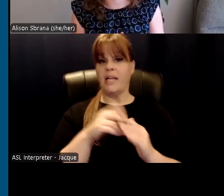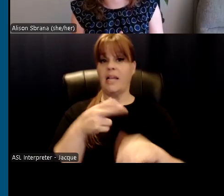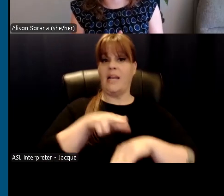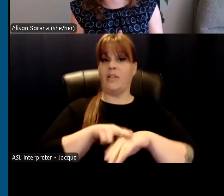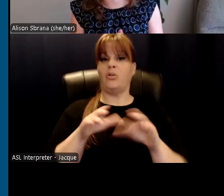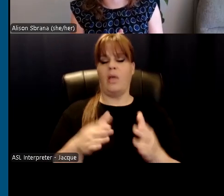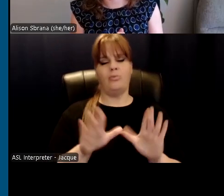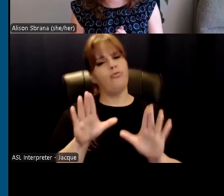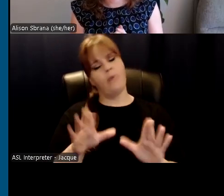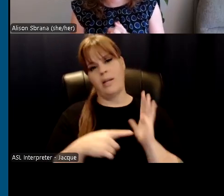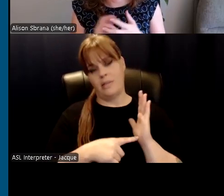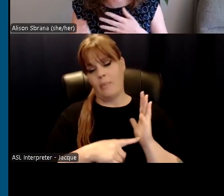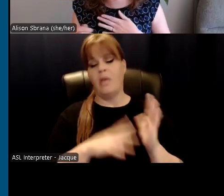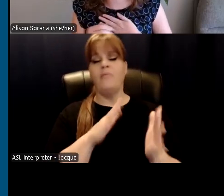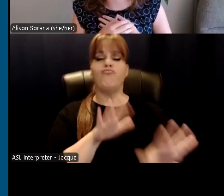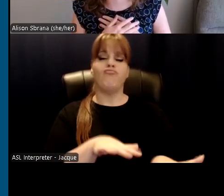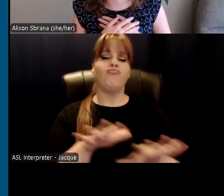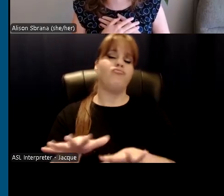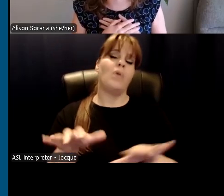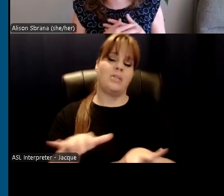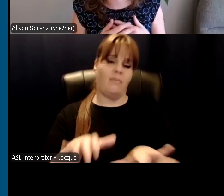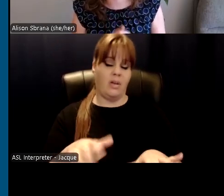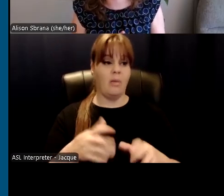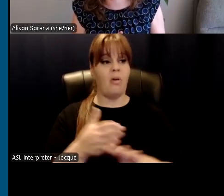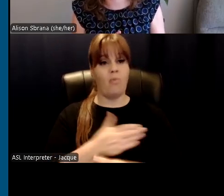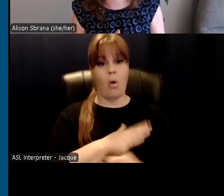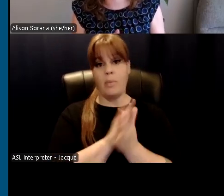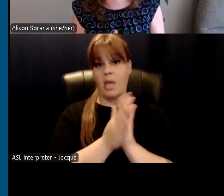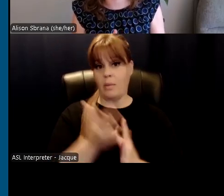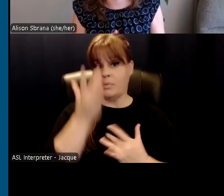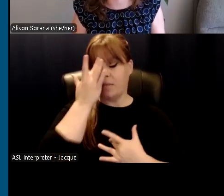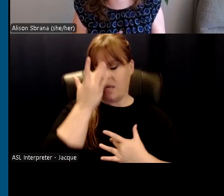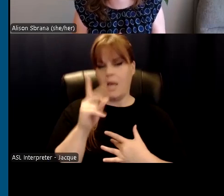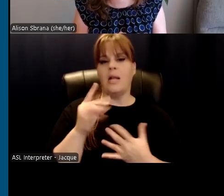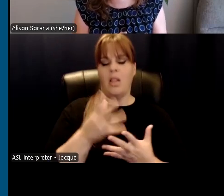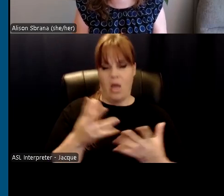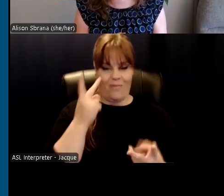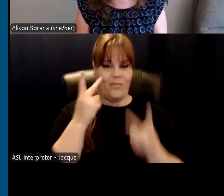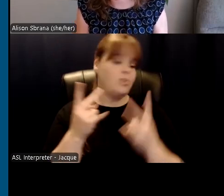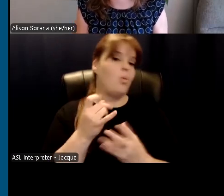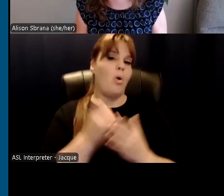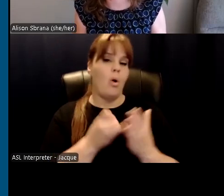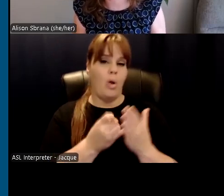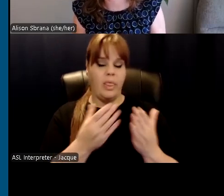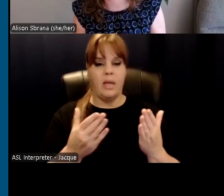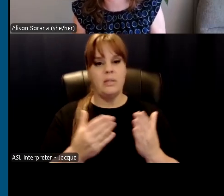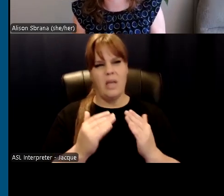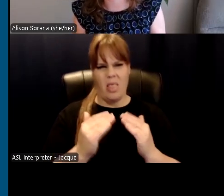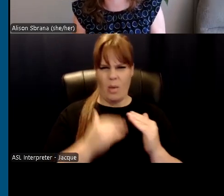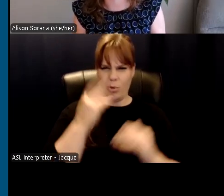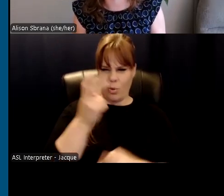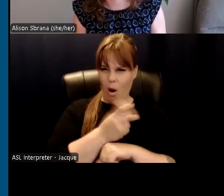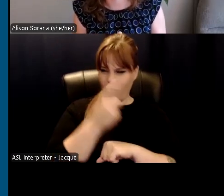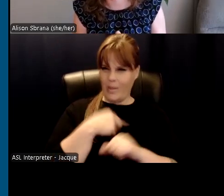example of leisure activities. Before I got sick, did a lot of visual art things. They were too hard for me to continue